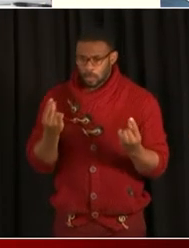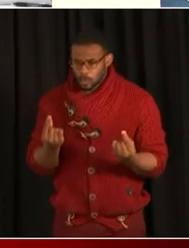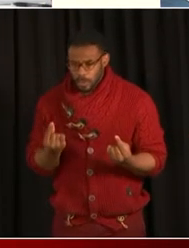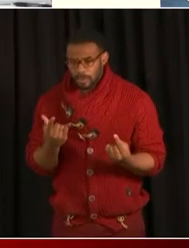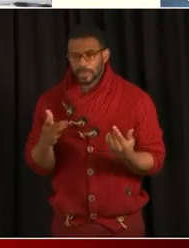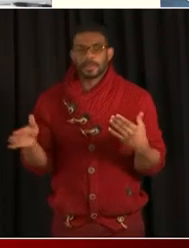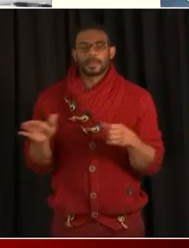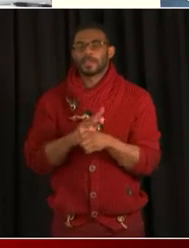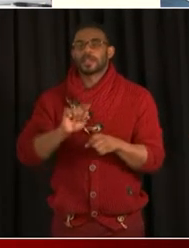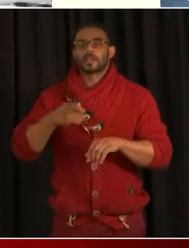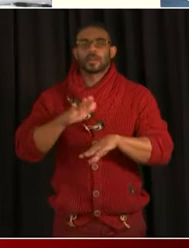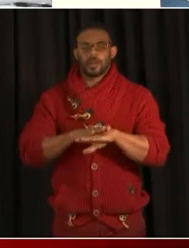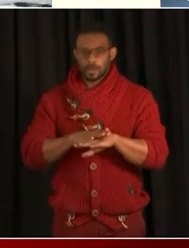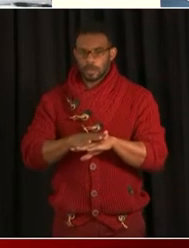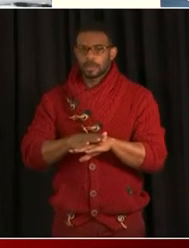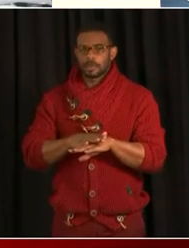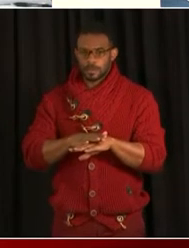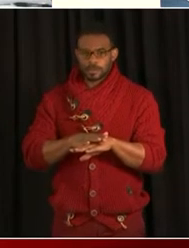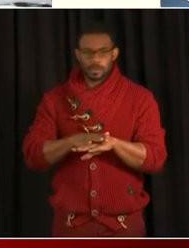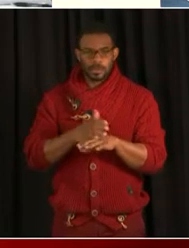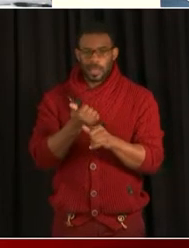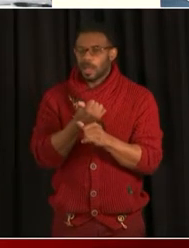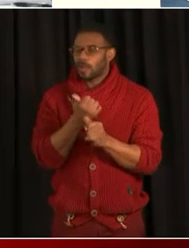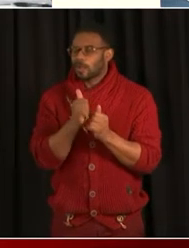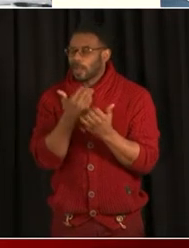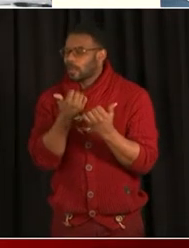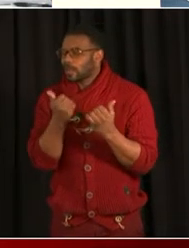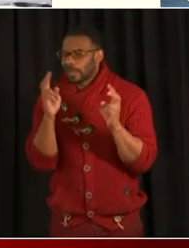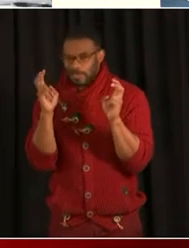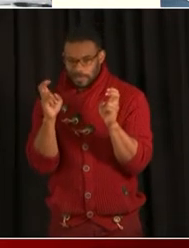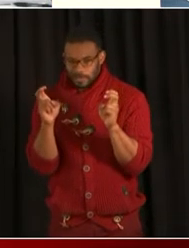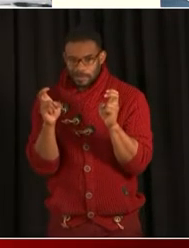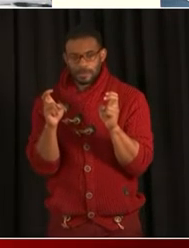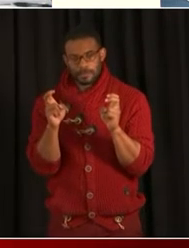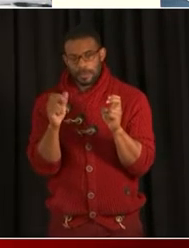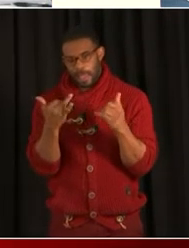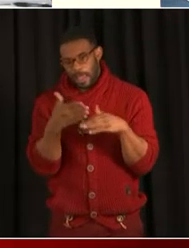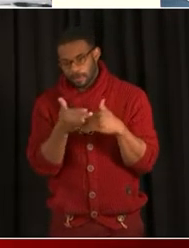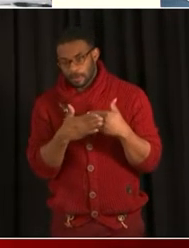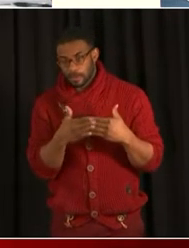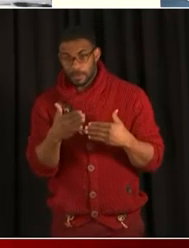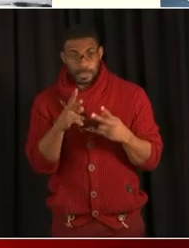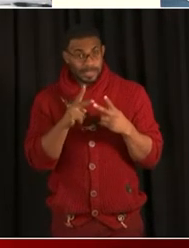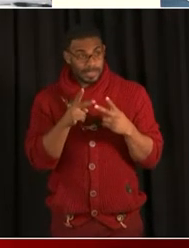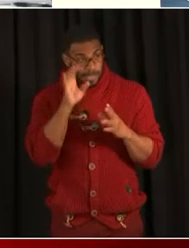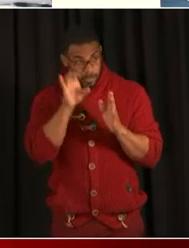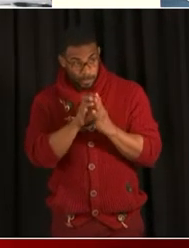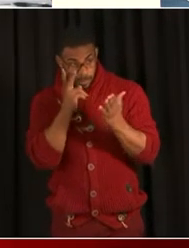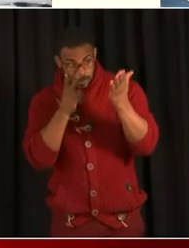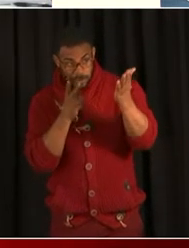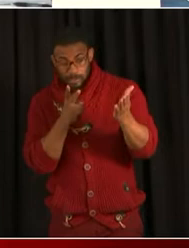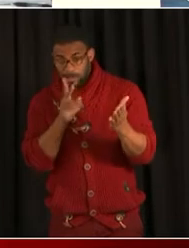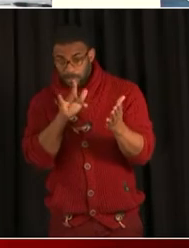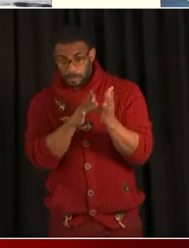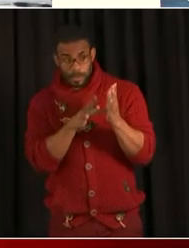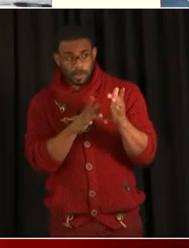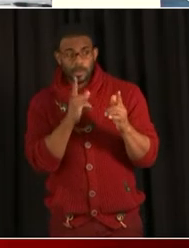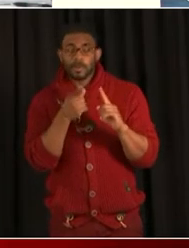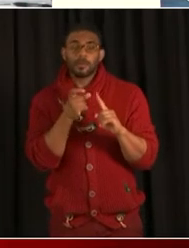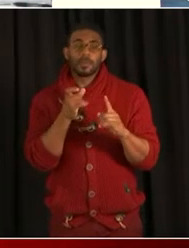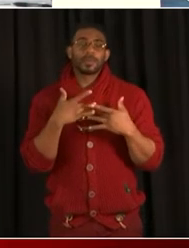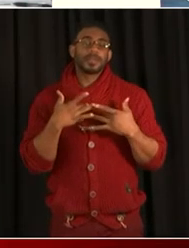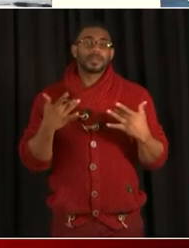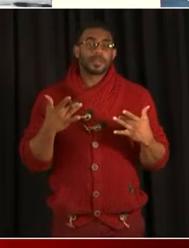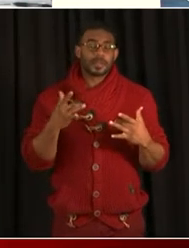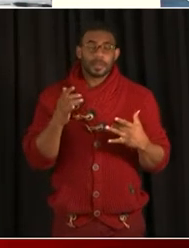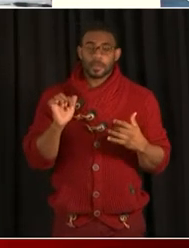can completely activate without any issues thereafter. The second image there is actually from